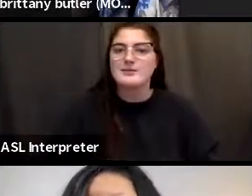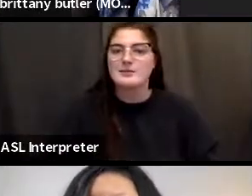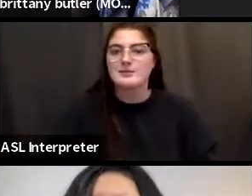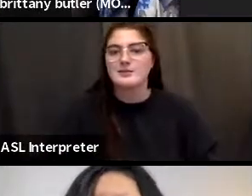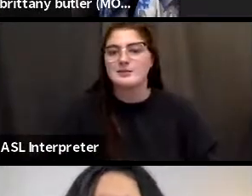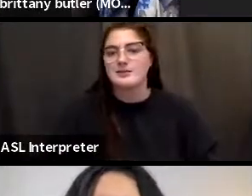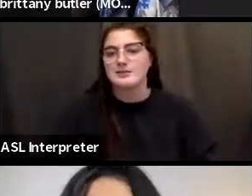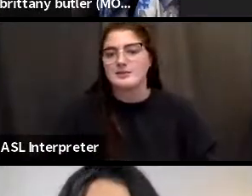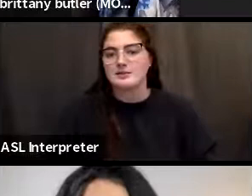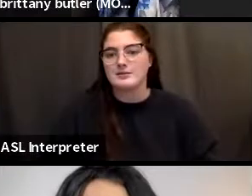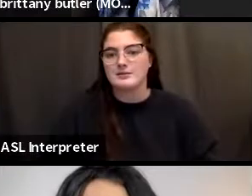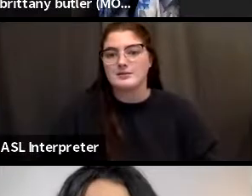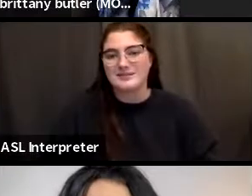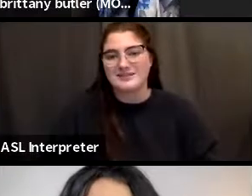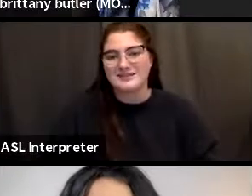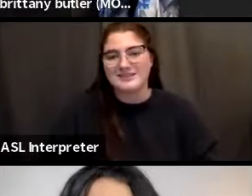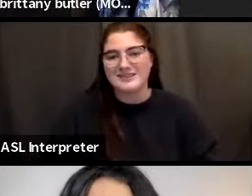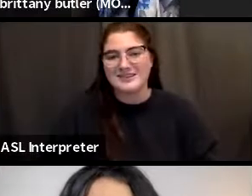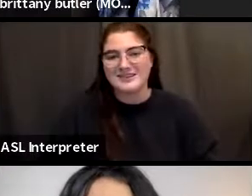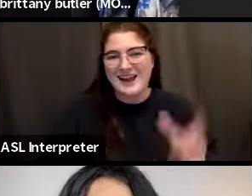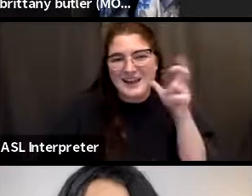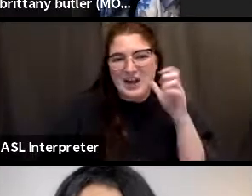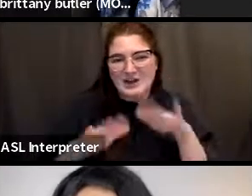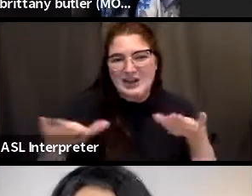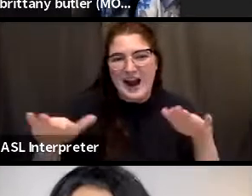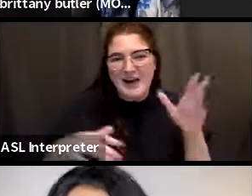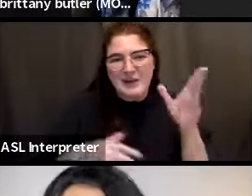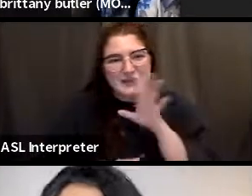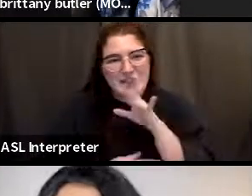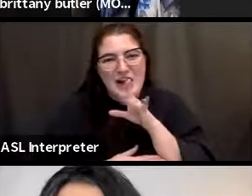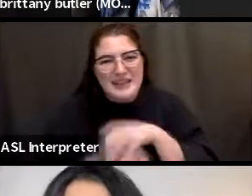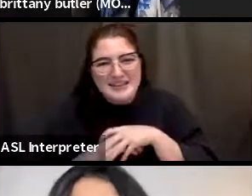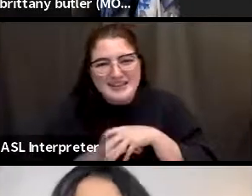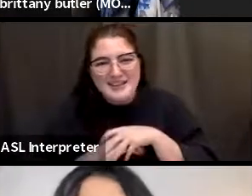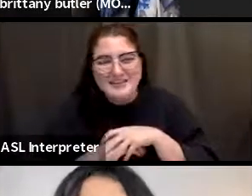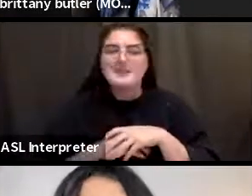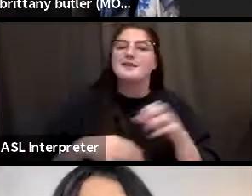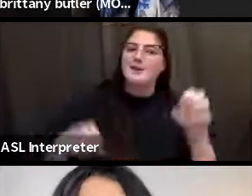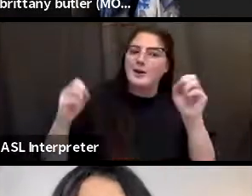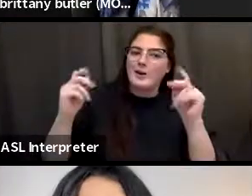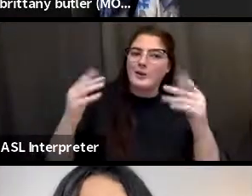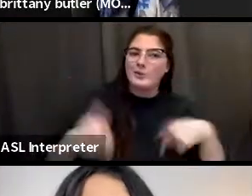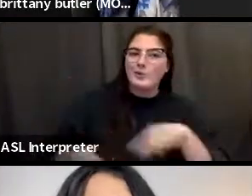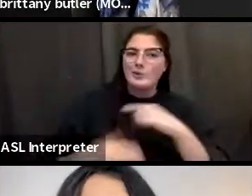No, that's Everett. So, all right, and let's go ahead and get